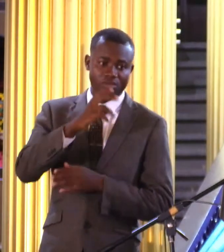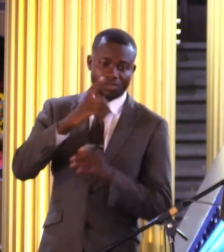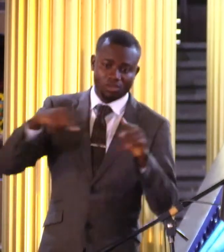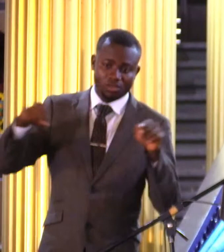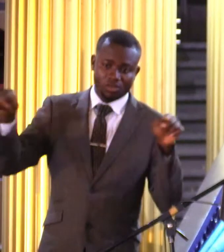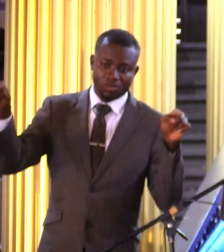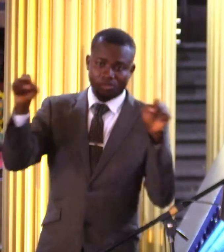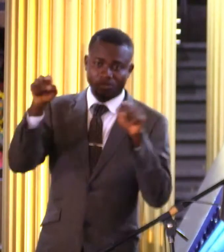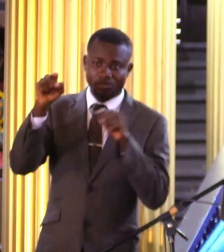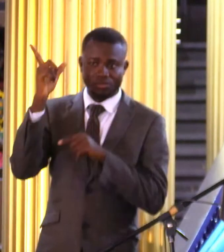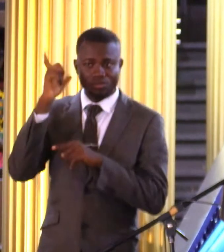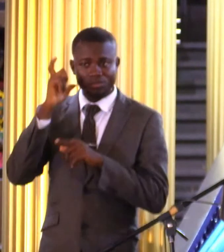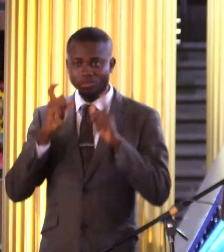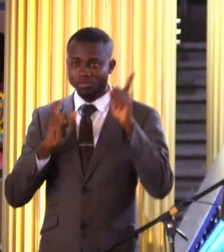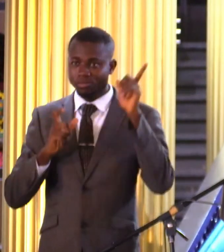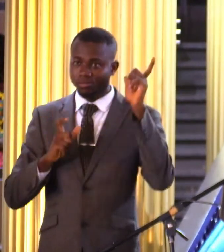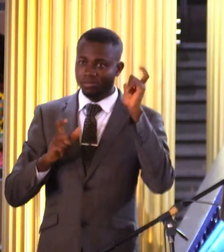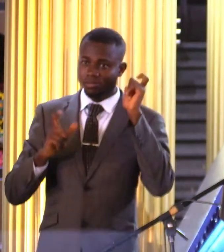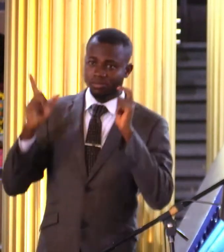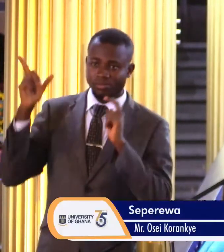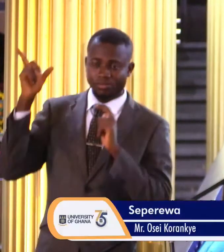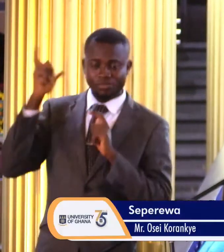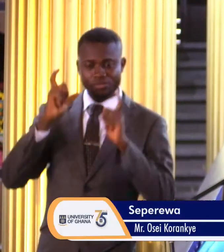dishia etia yo.